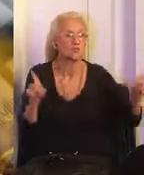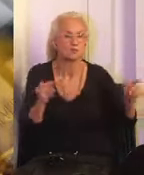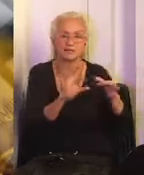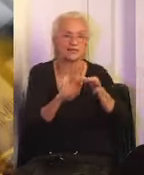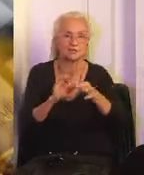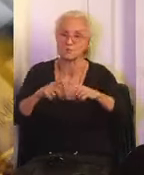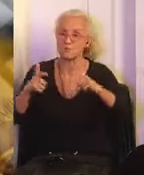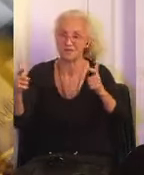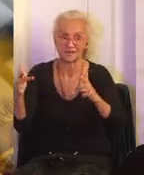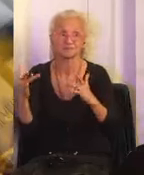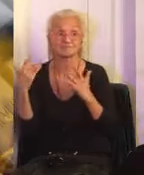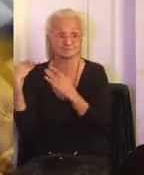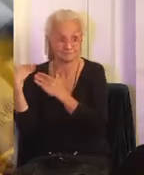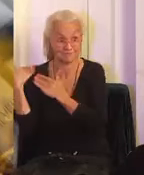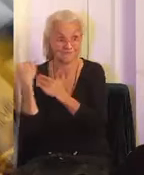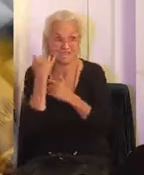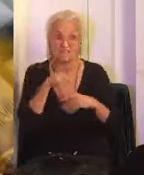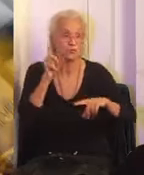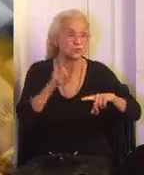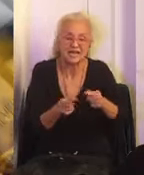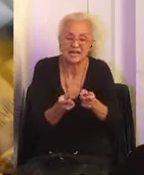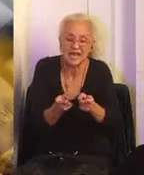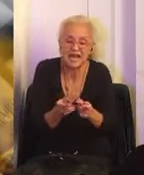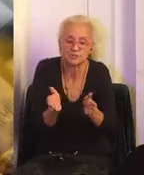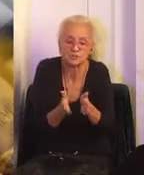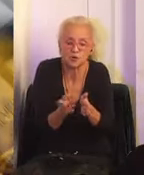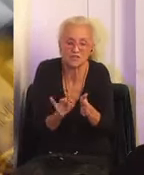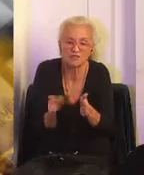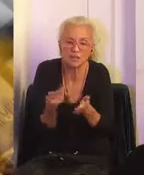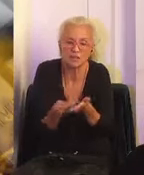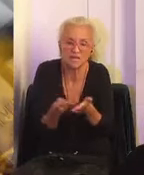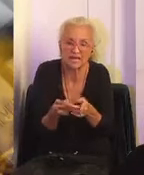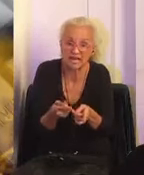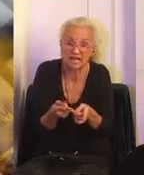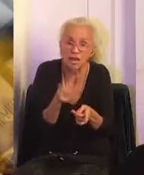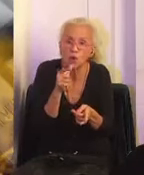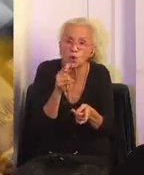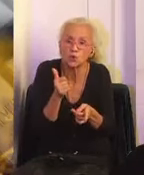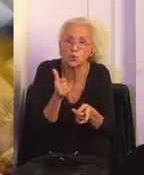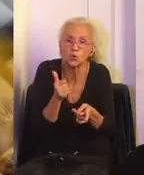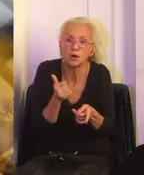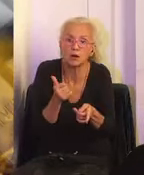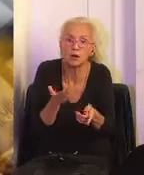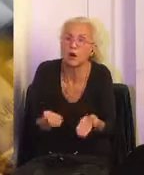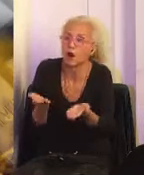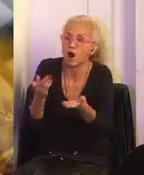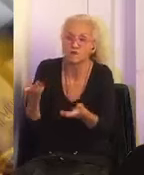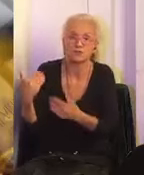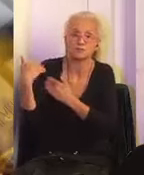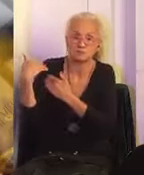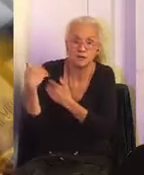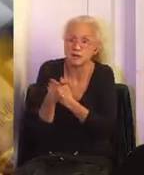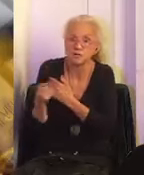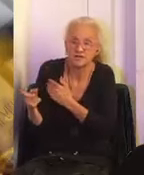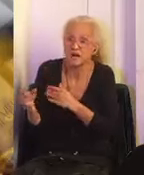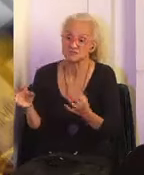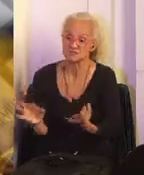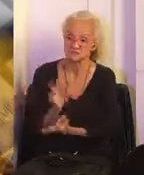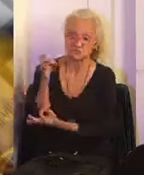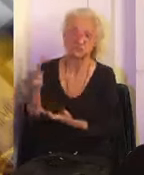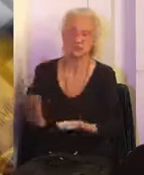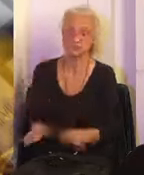things. If you can't even handle a small thing like money, who's going to entrust you with spiritual riches that really